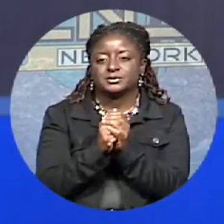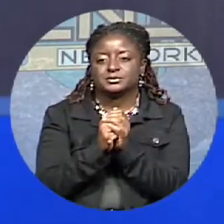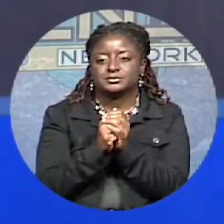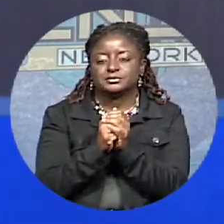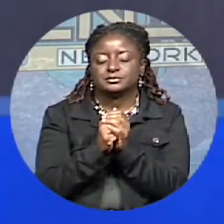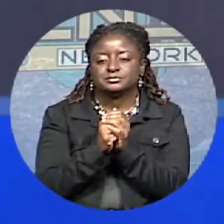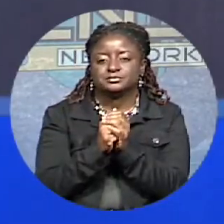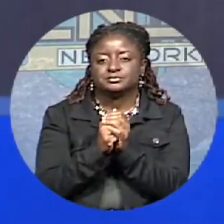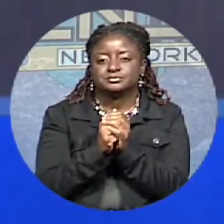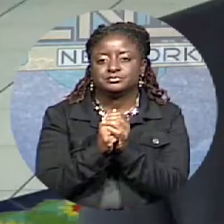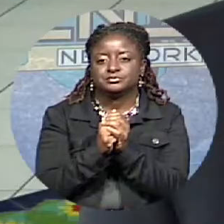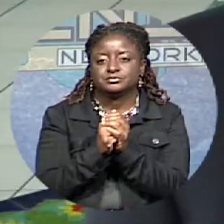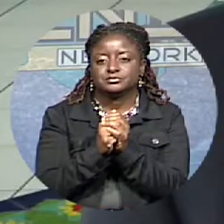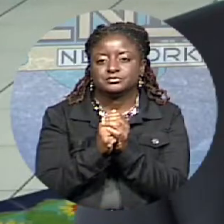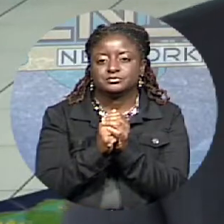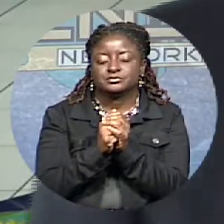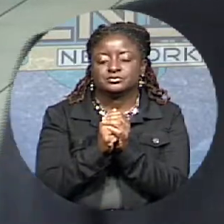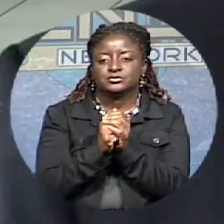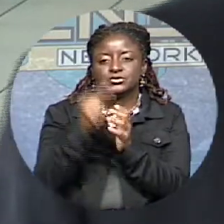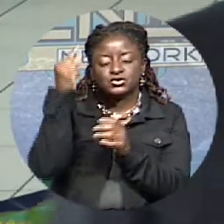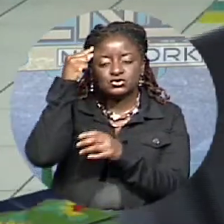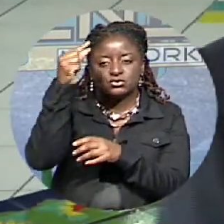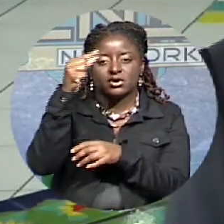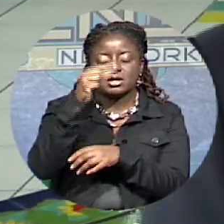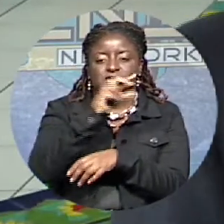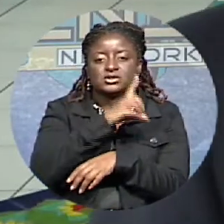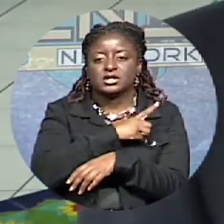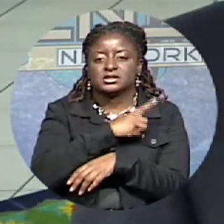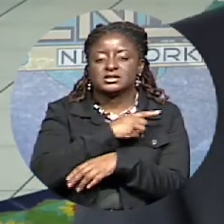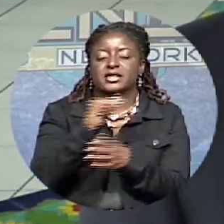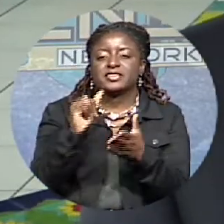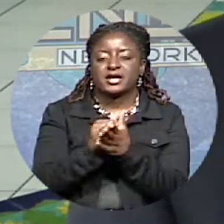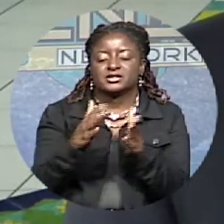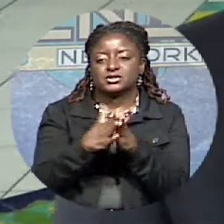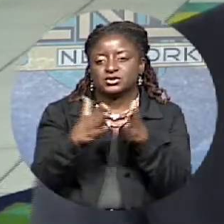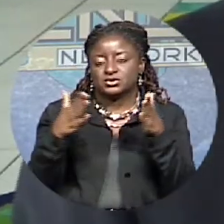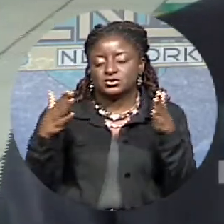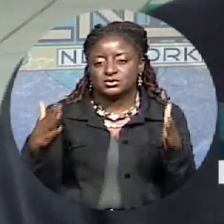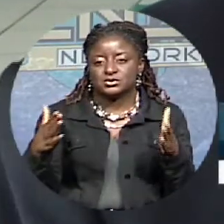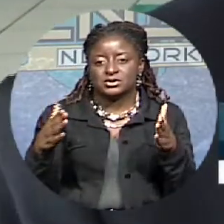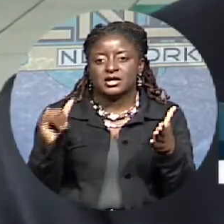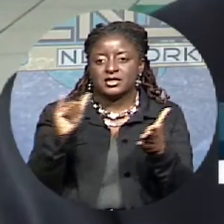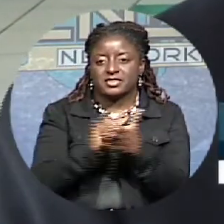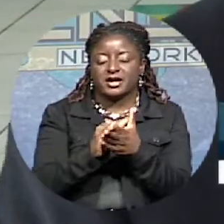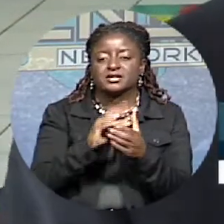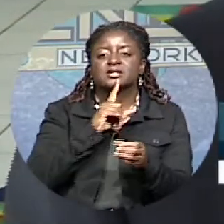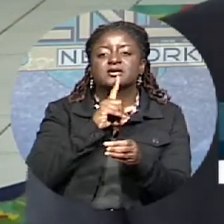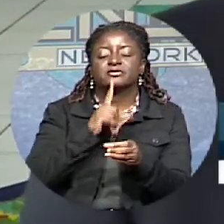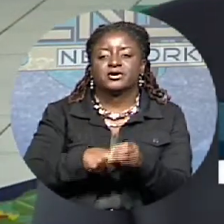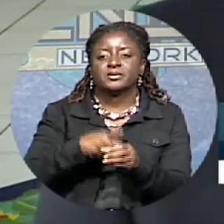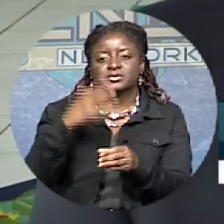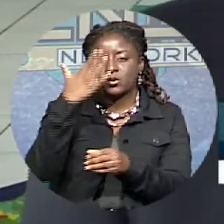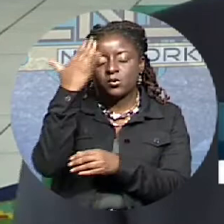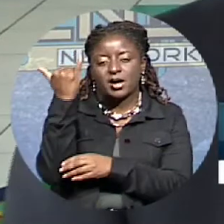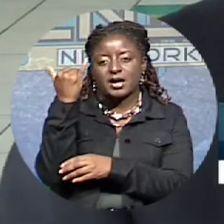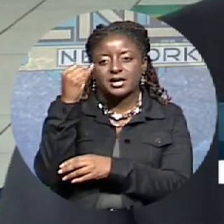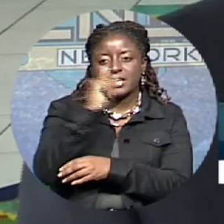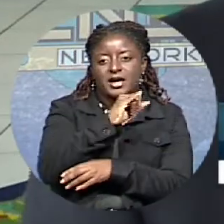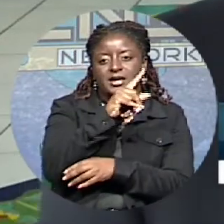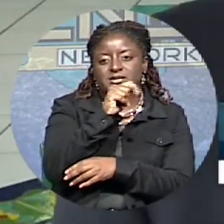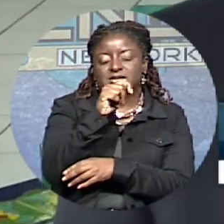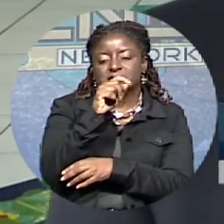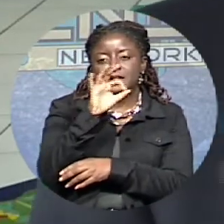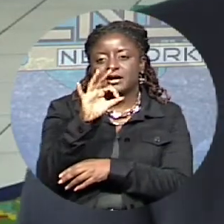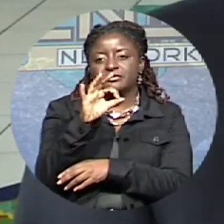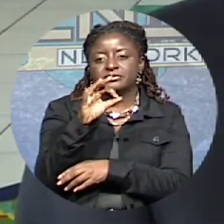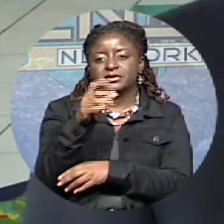Donaldson. I mean, that's huge. That just confirms why the ITF chose to come to the Bahamas first, because they see